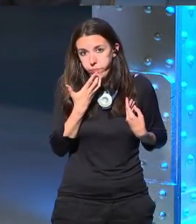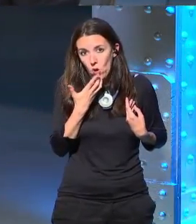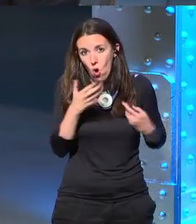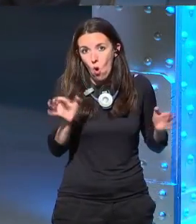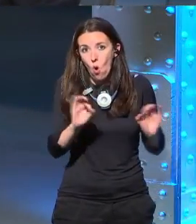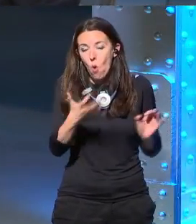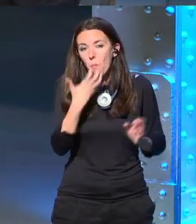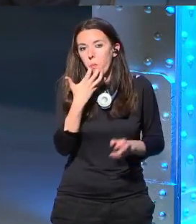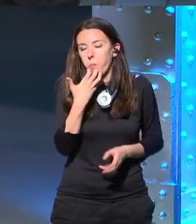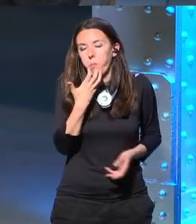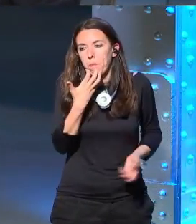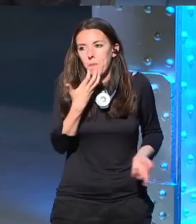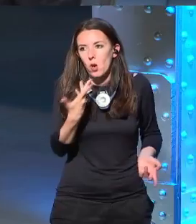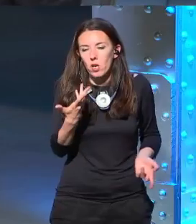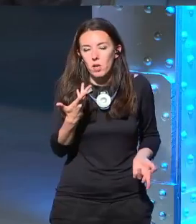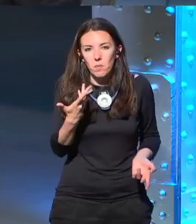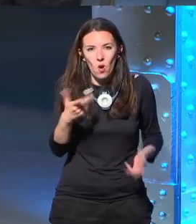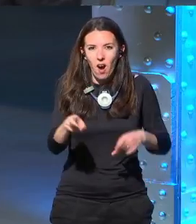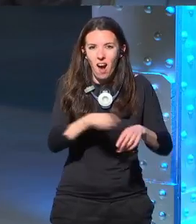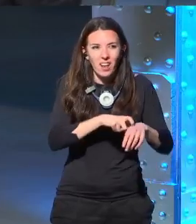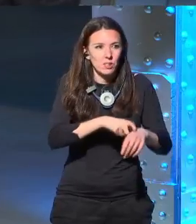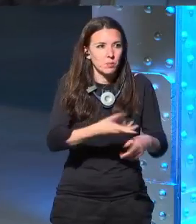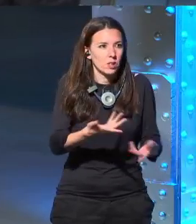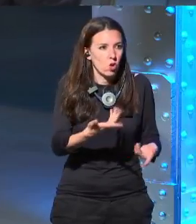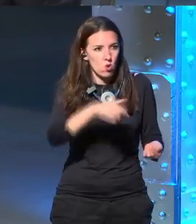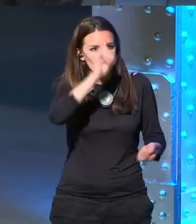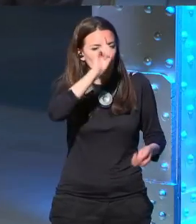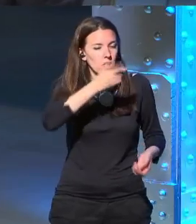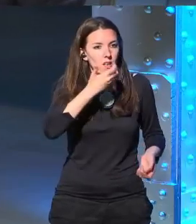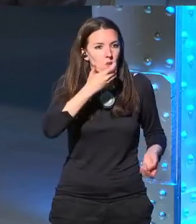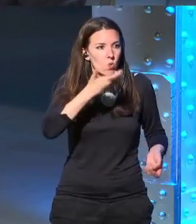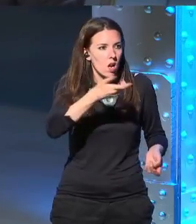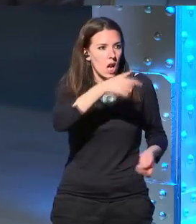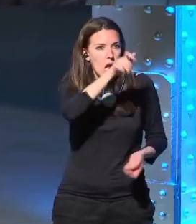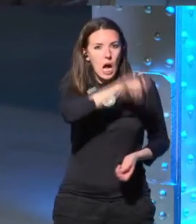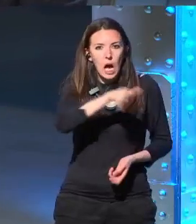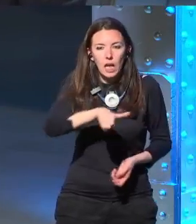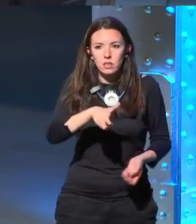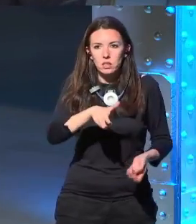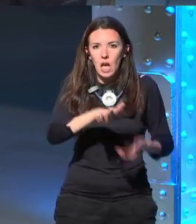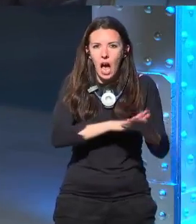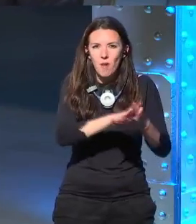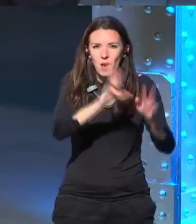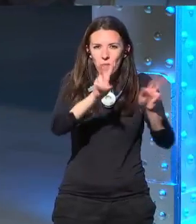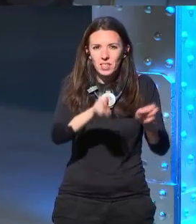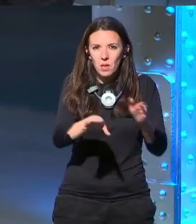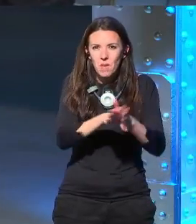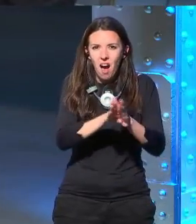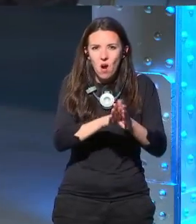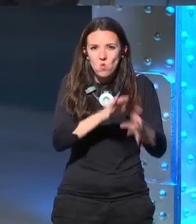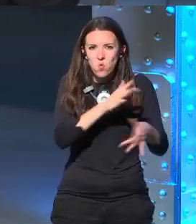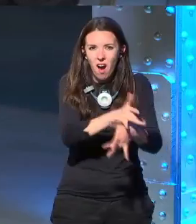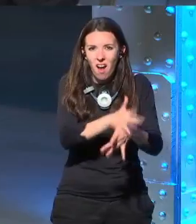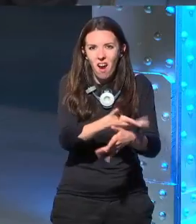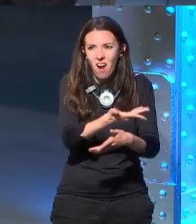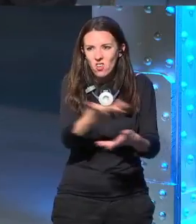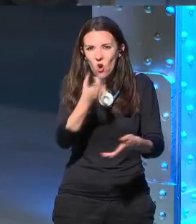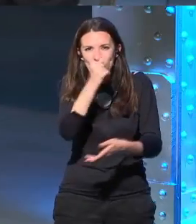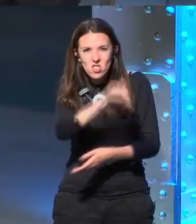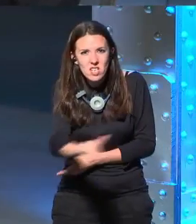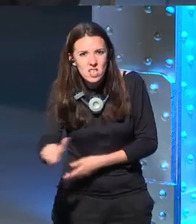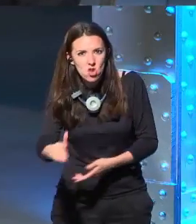Clinton is helping to fund. And people started believing that, and there was a shooting. Somebody went there with a gun to